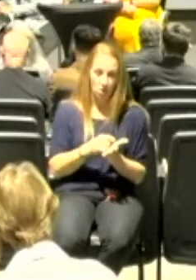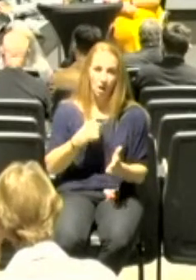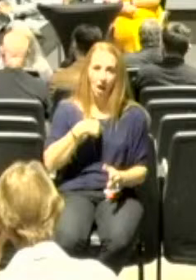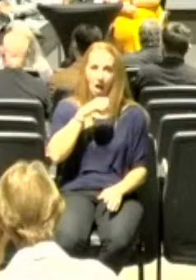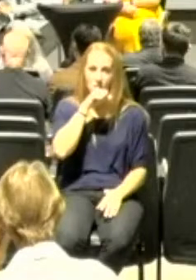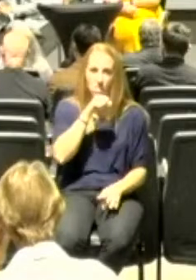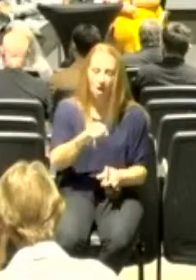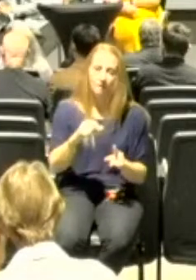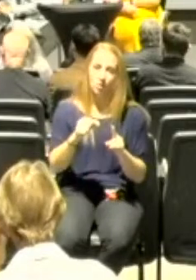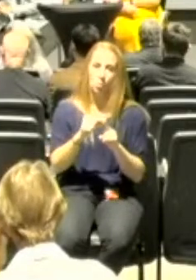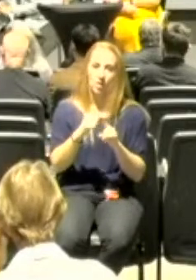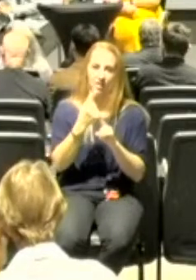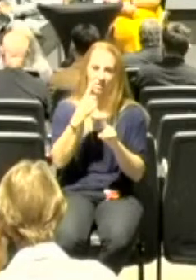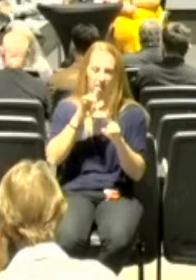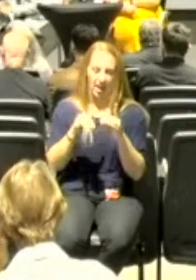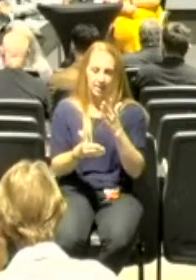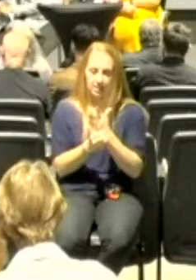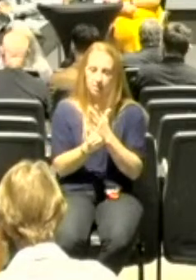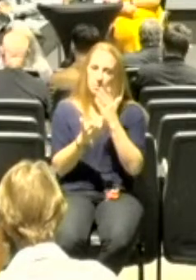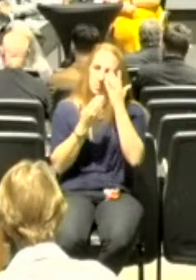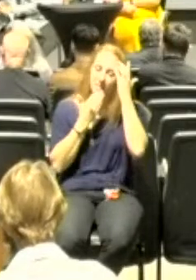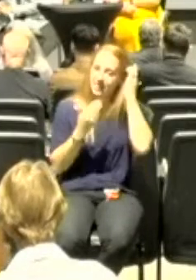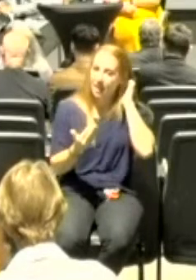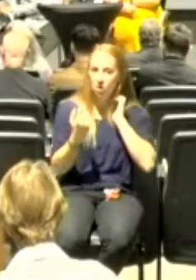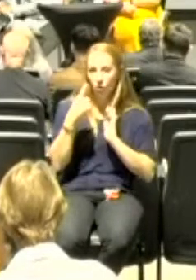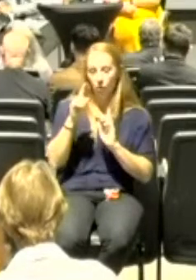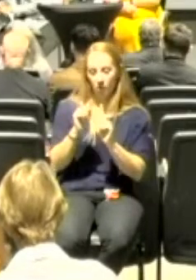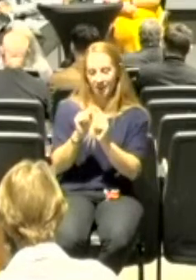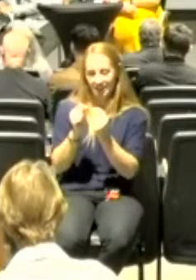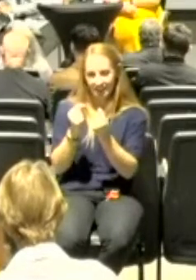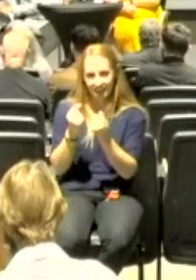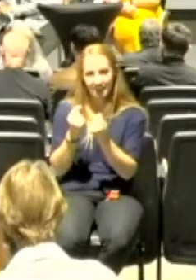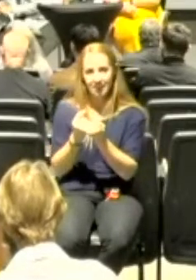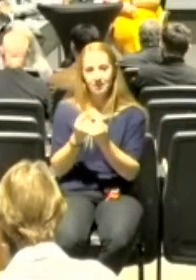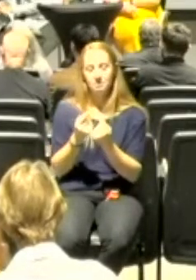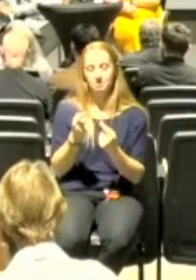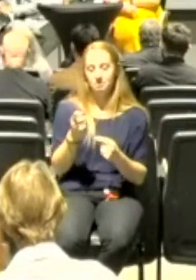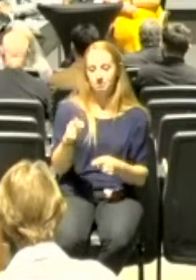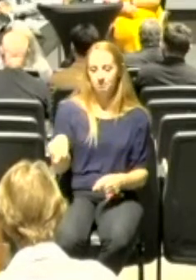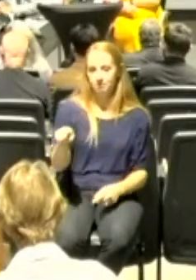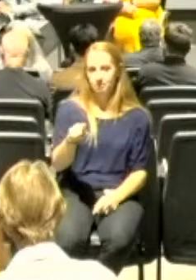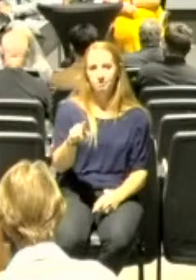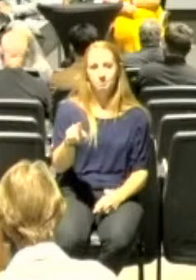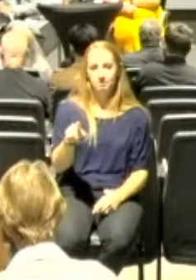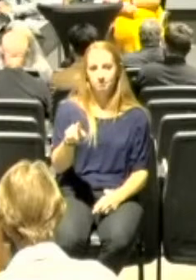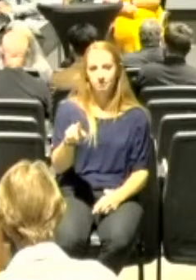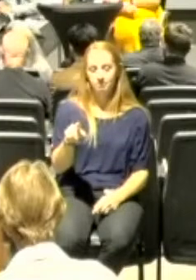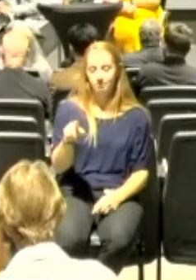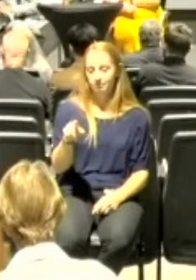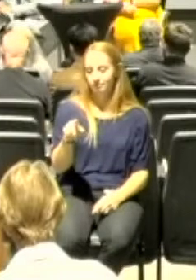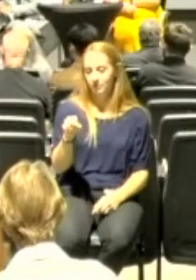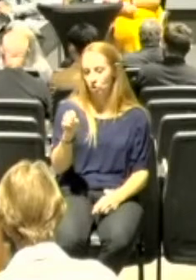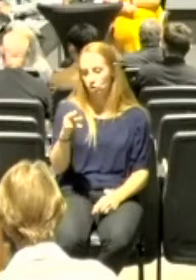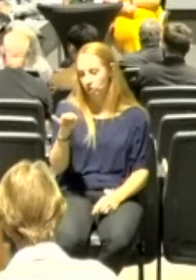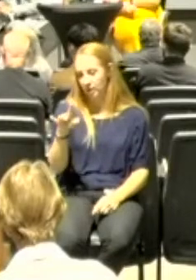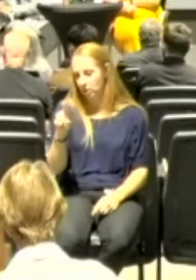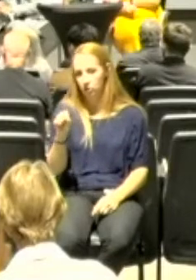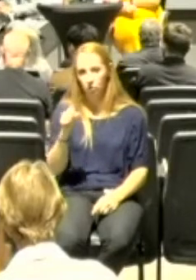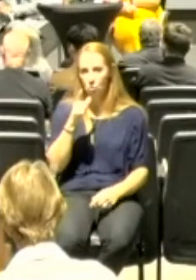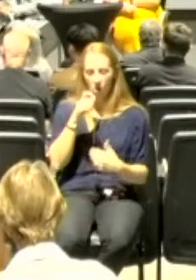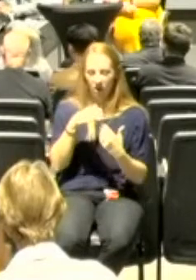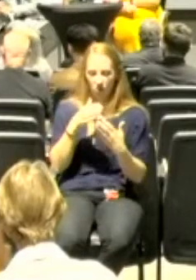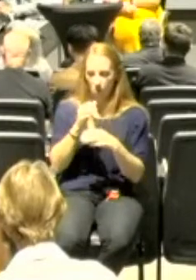the wording in the addendum, and thank you to the team of folks, Dr. Vicky Shields and the group who worked on